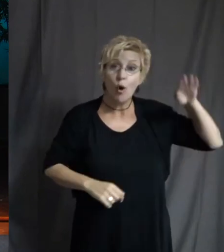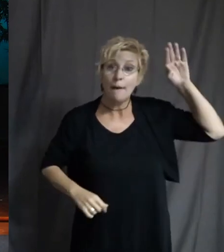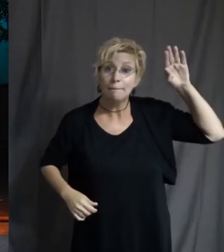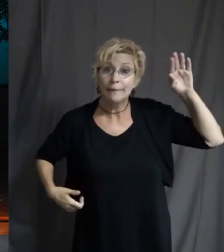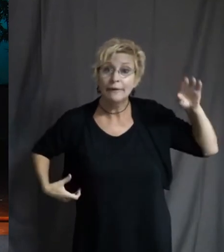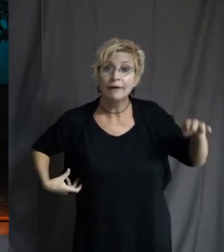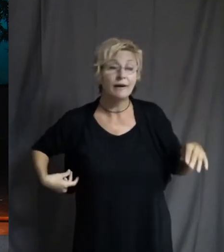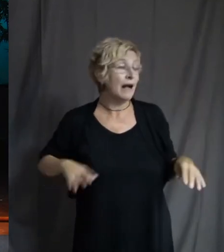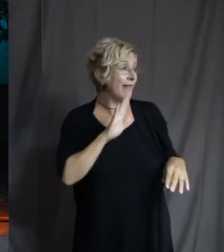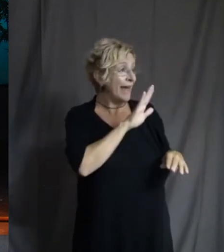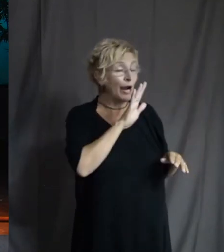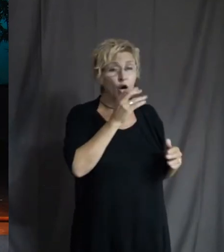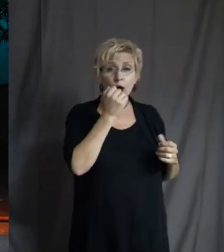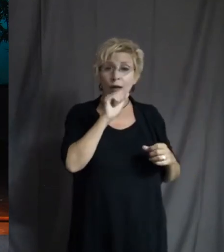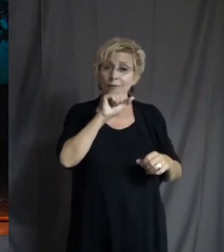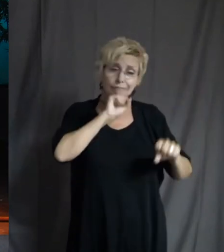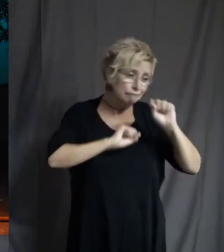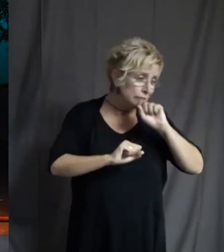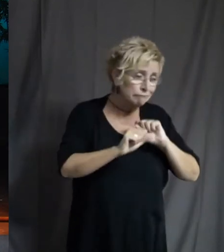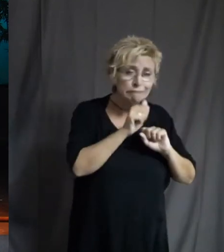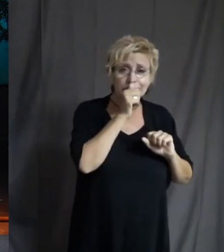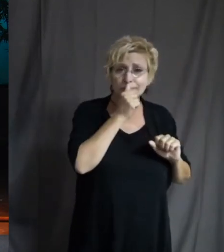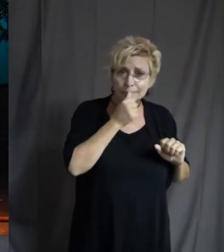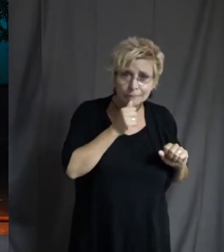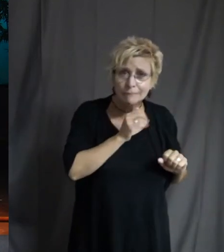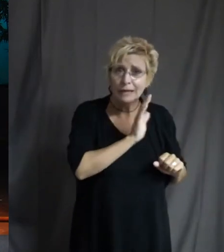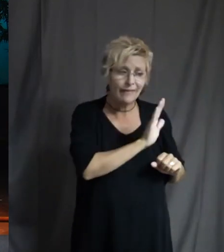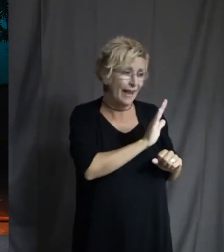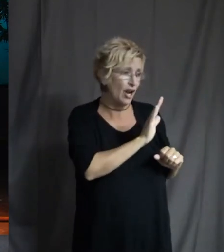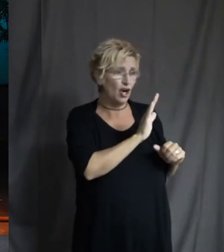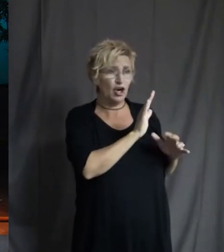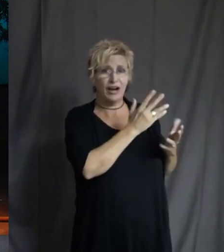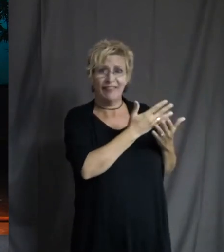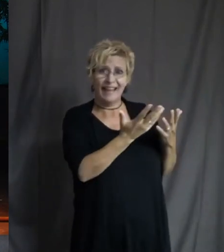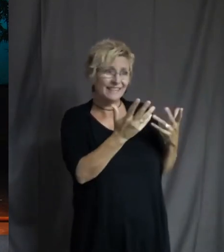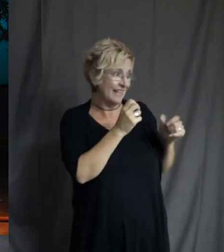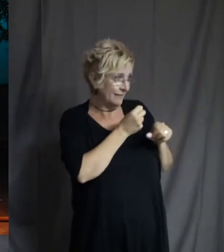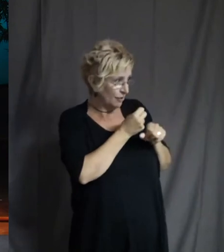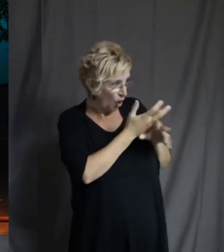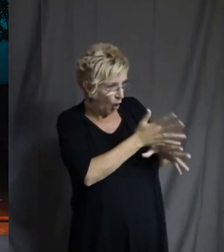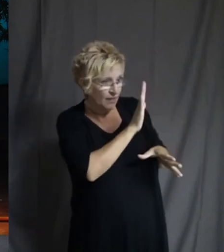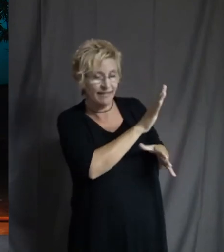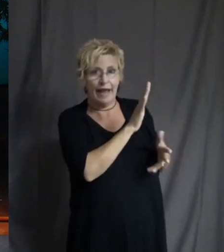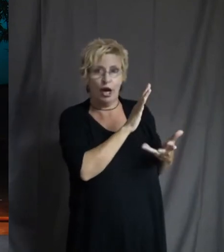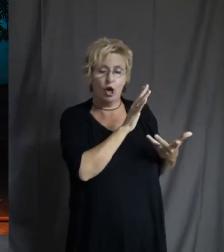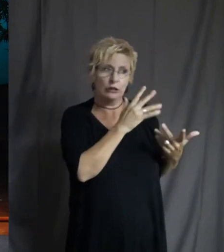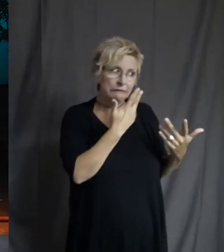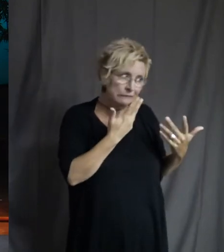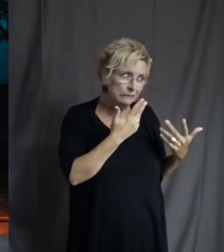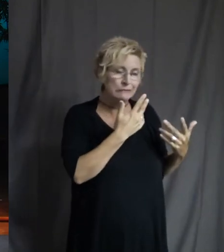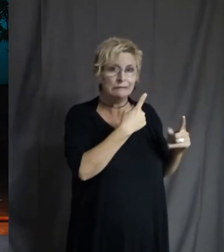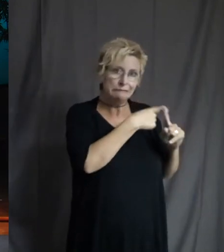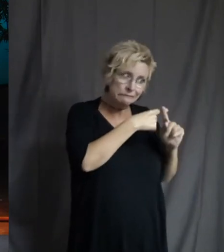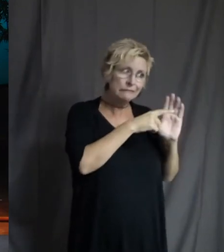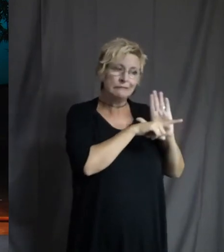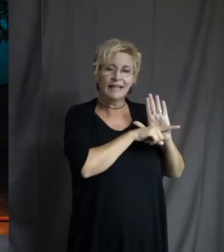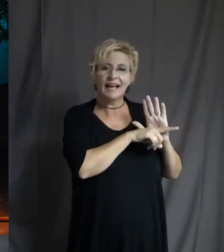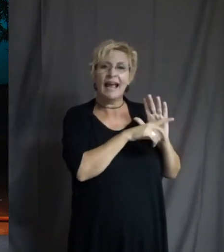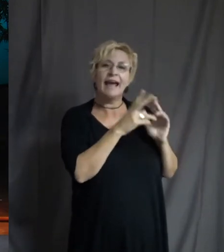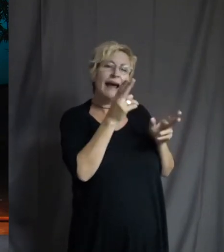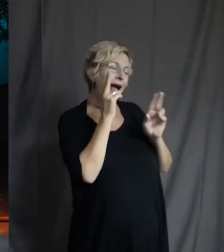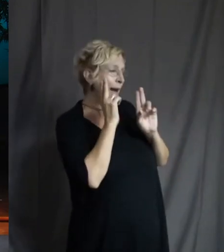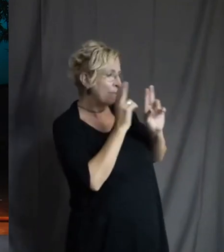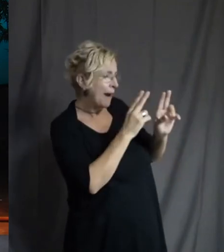the hardships that they faced that led to their idiosyncrasies. And ultimately, not just to admire them, but